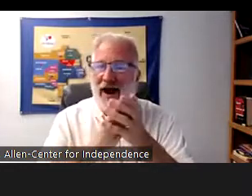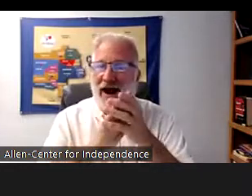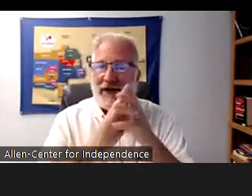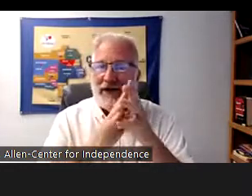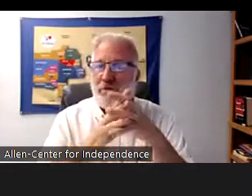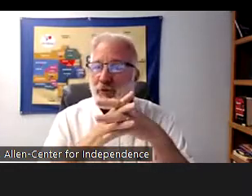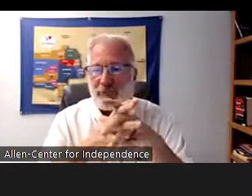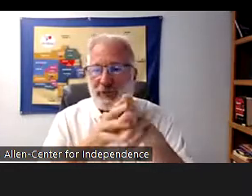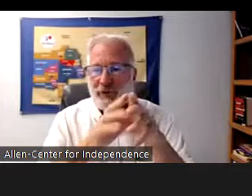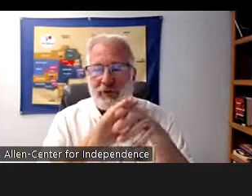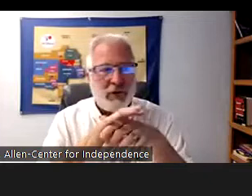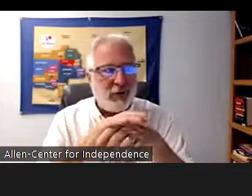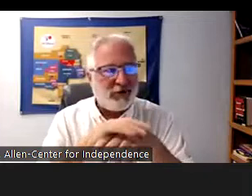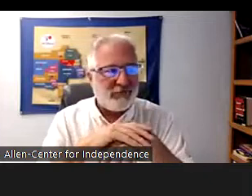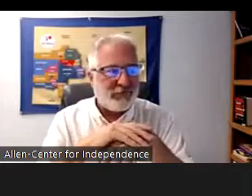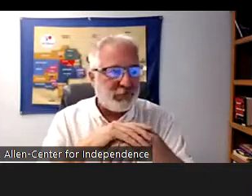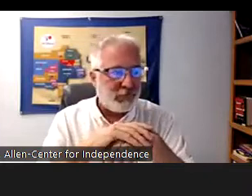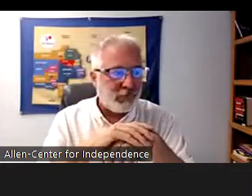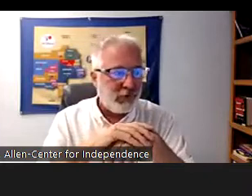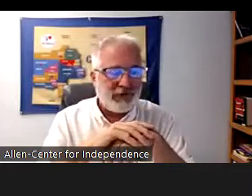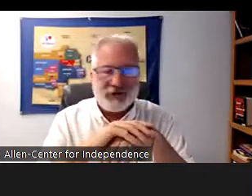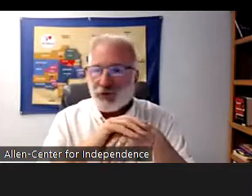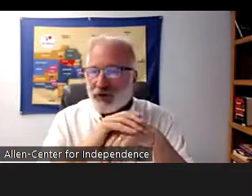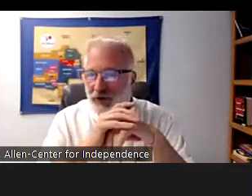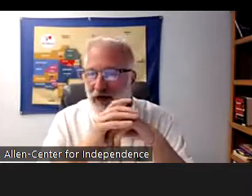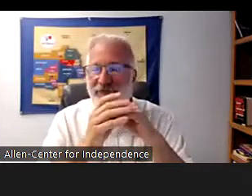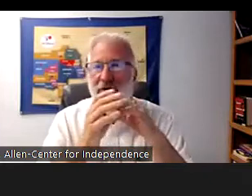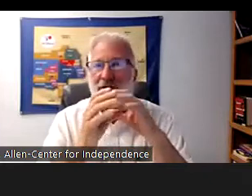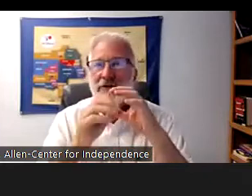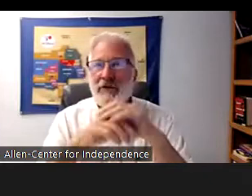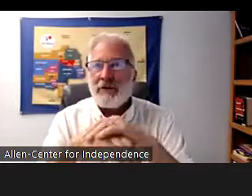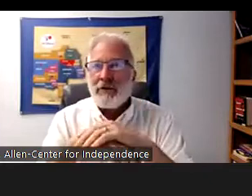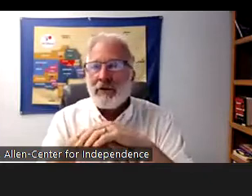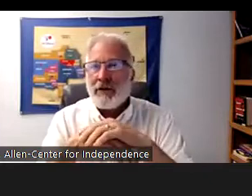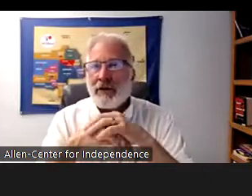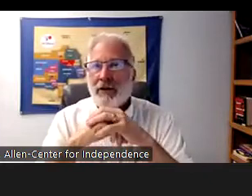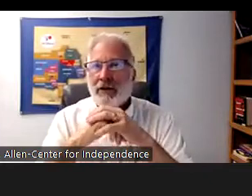actually had any formal meeting with these people, except for like the Red Cross folks